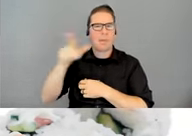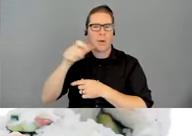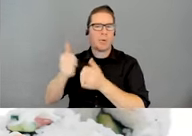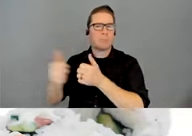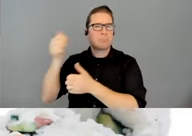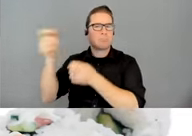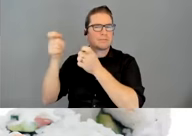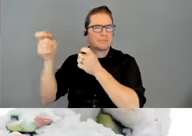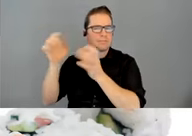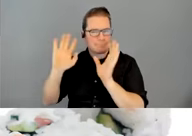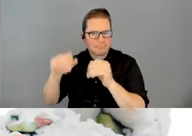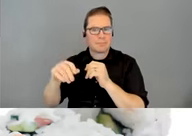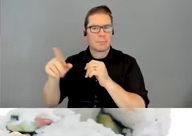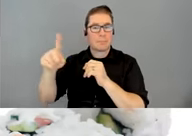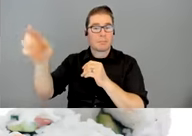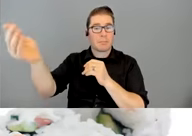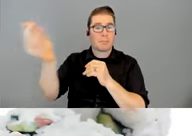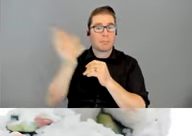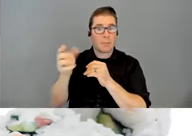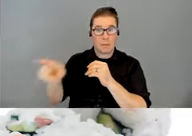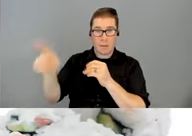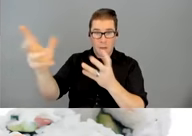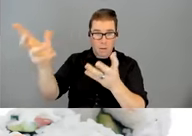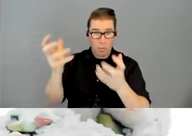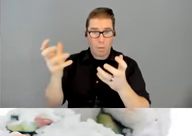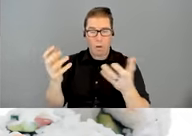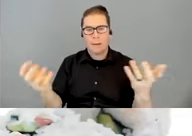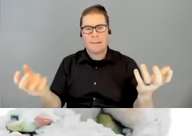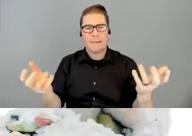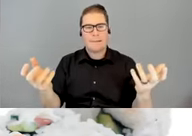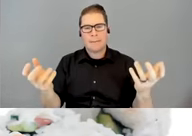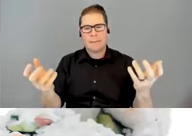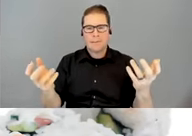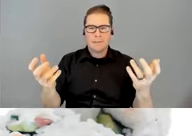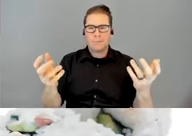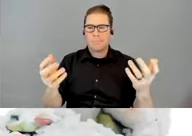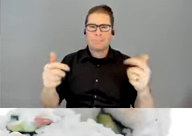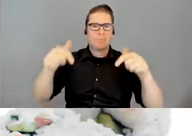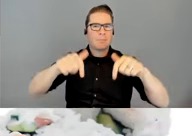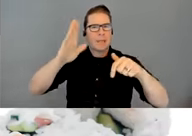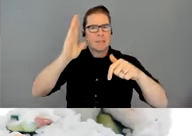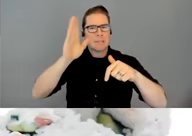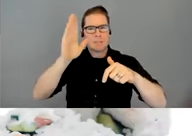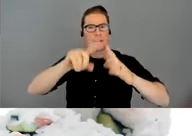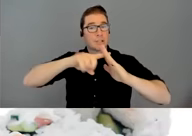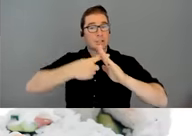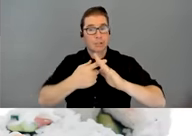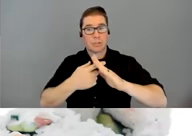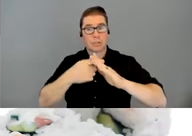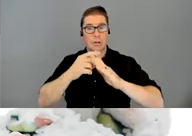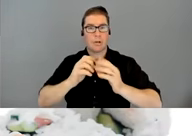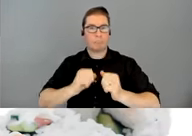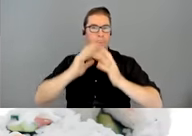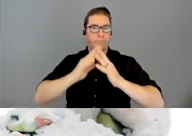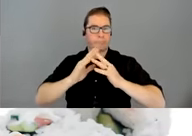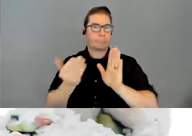and said that they wanted to kind of bring this presentation back to life. And as we started